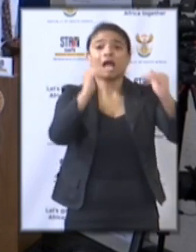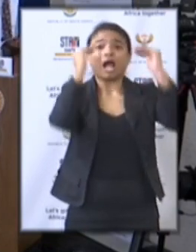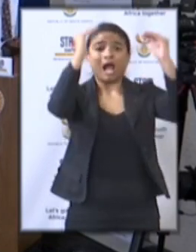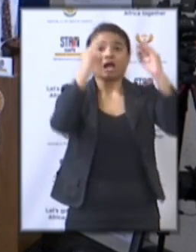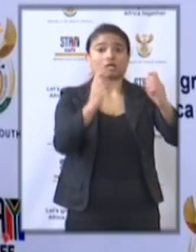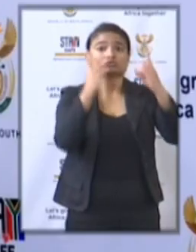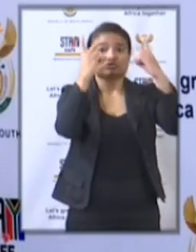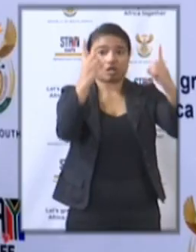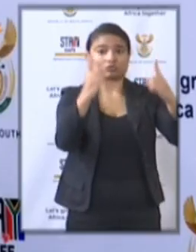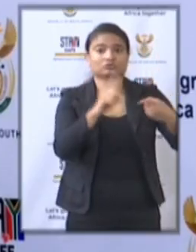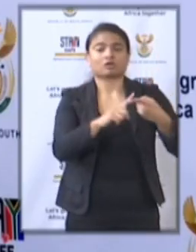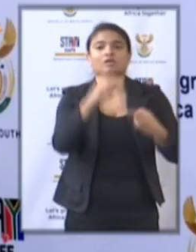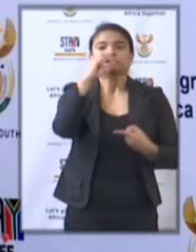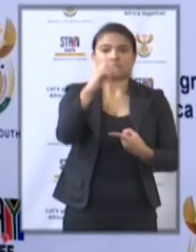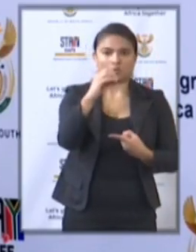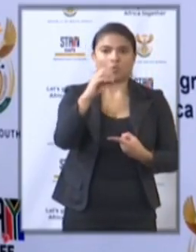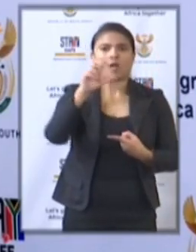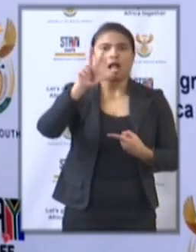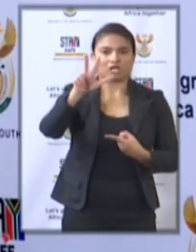number is